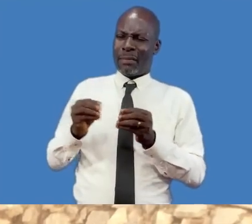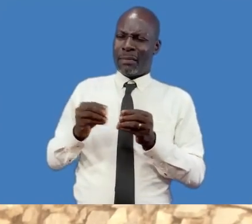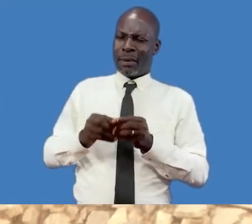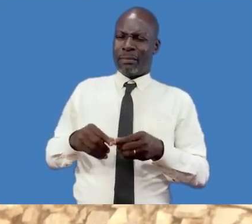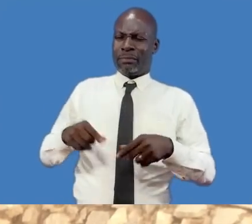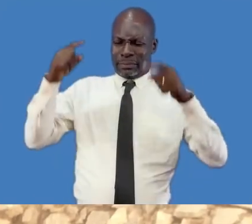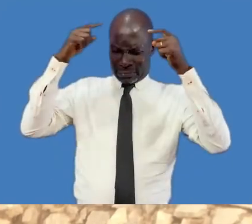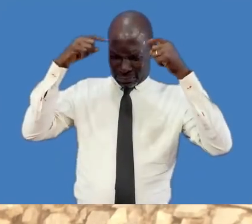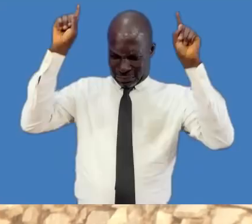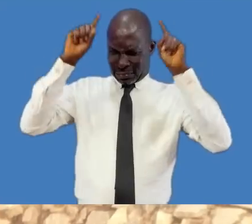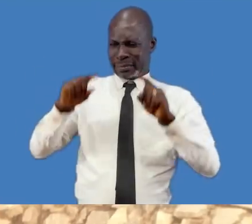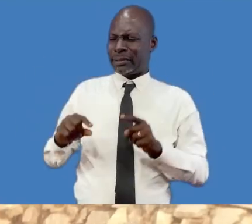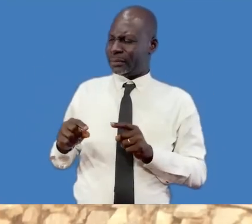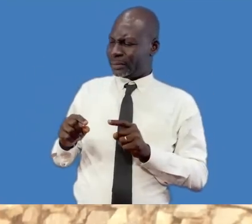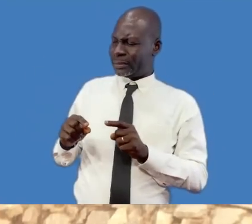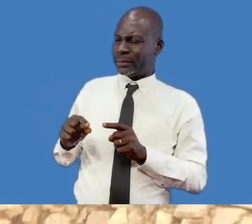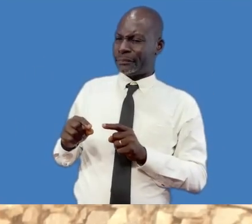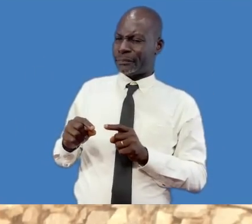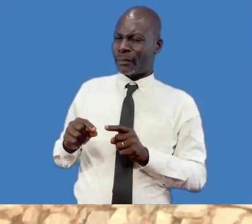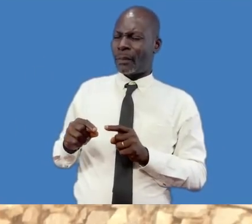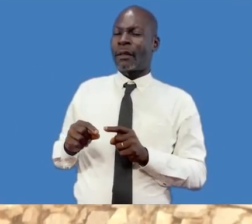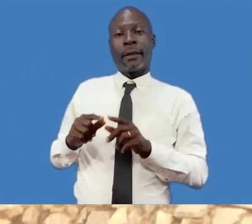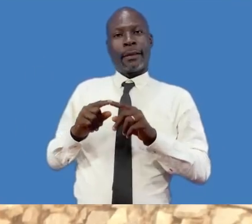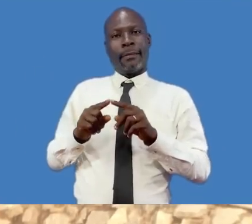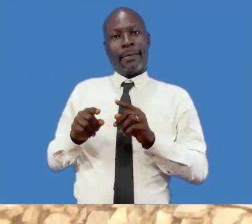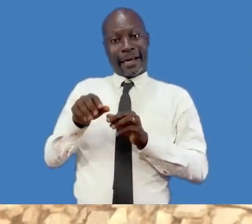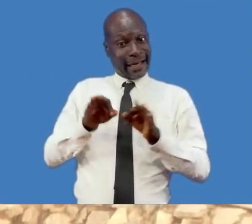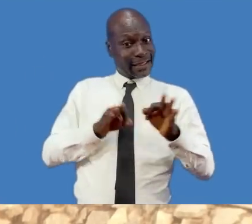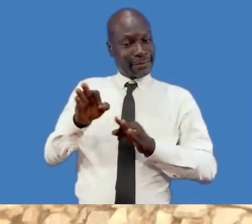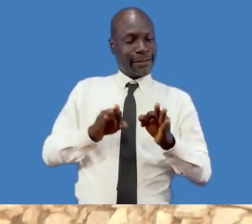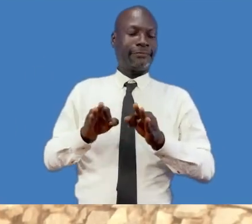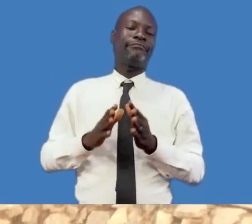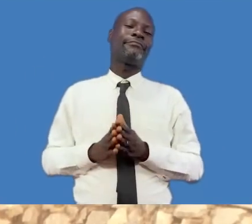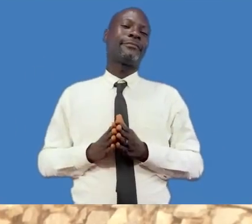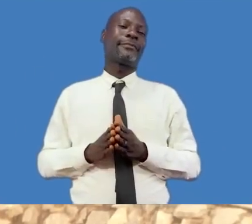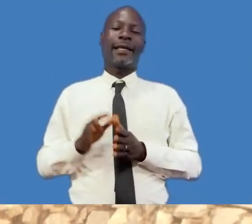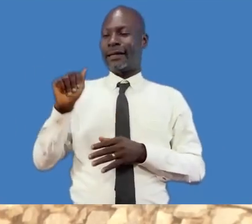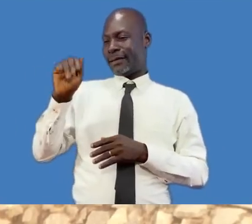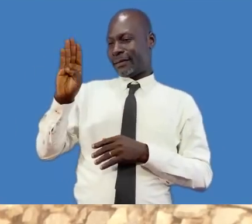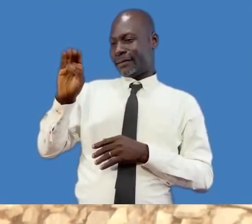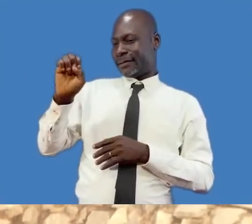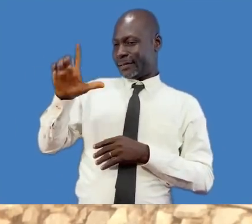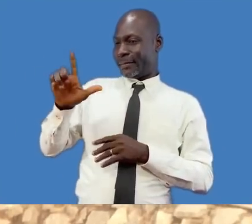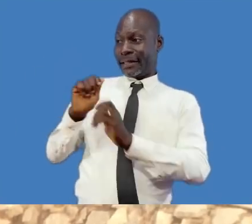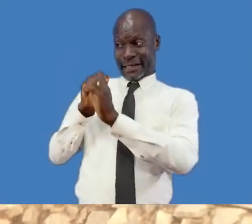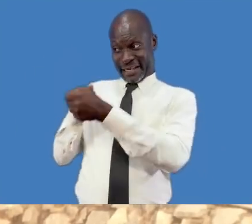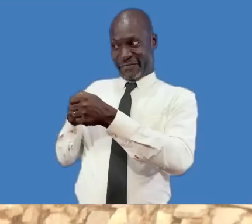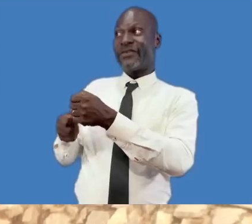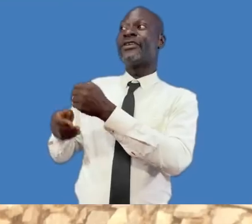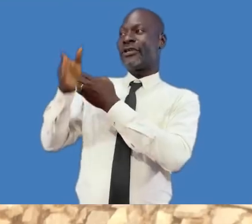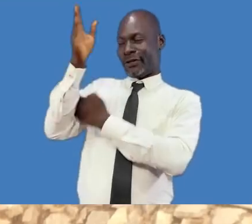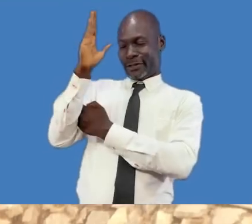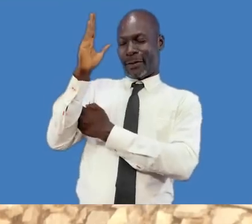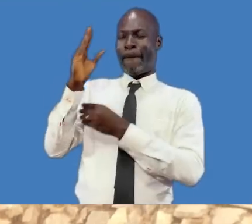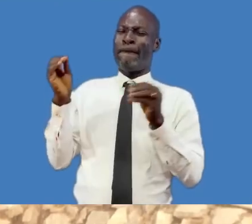sacrifice. Bible description of Abel's gifts awodi koyi o yakopon aye no eno no